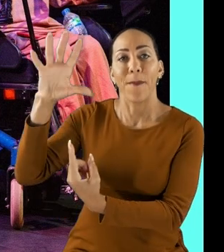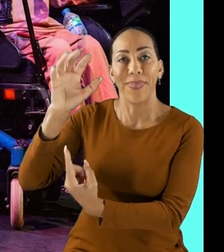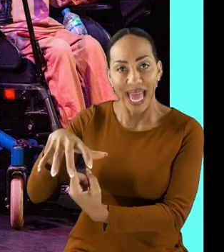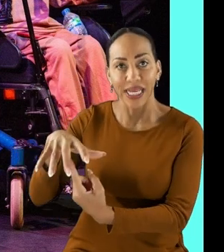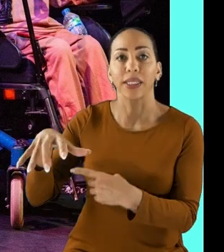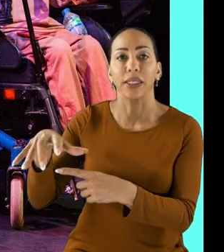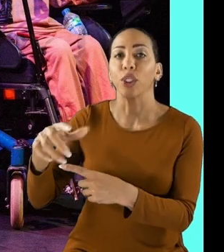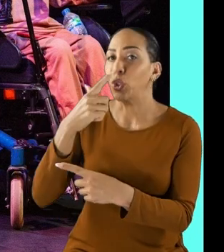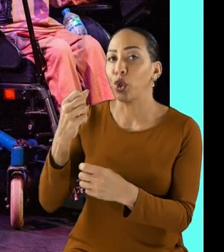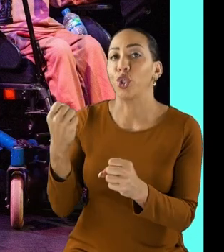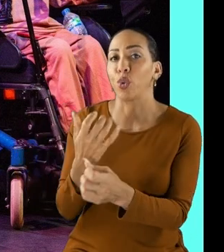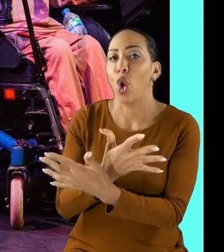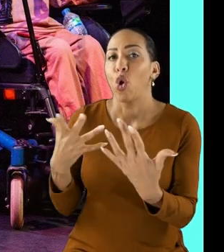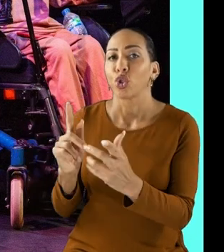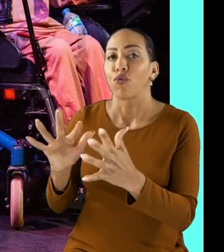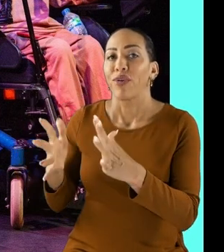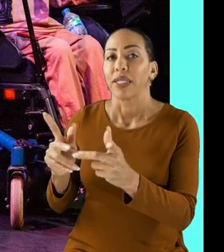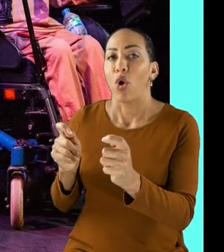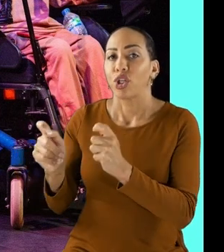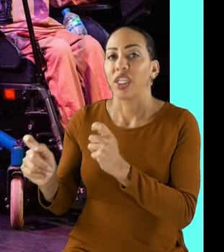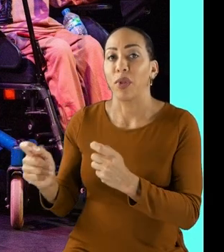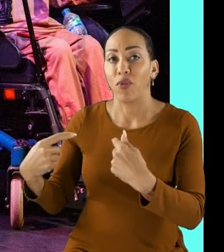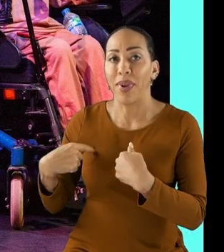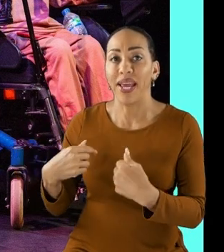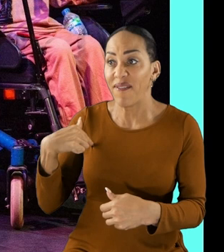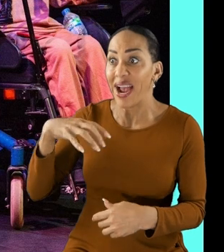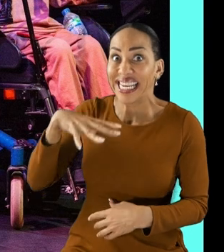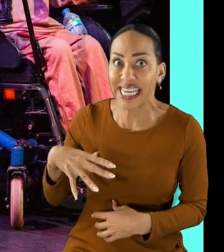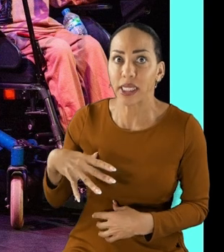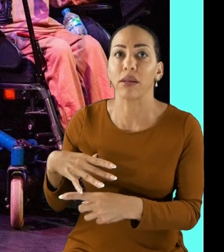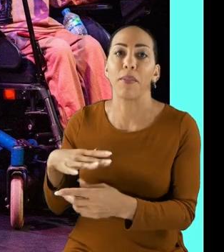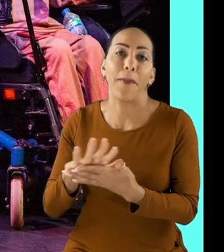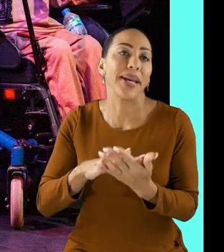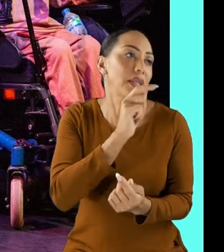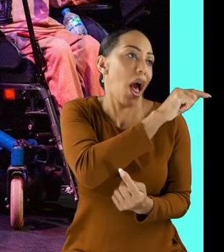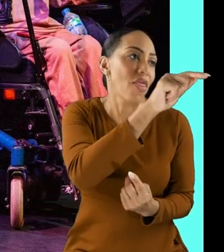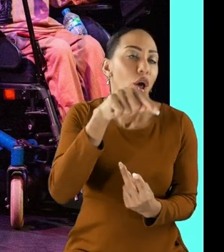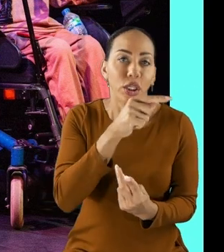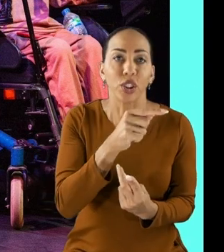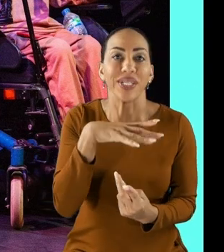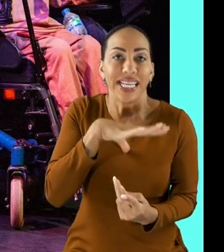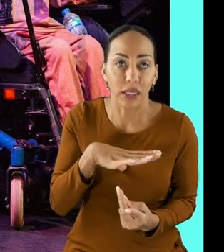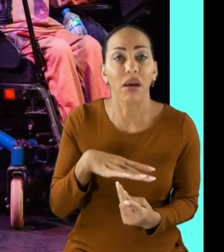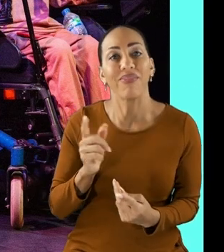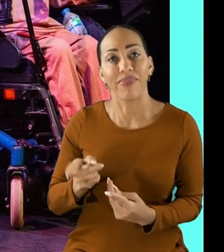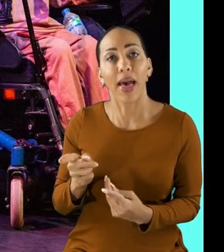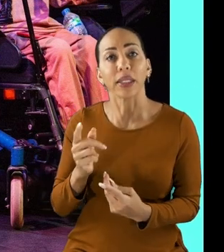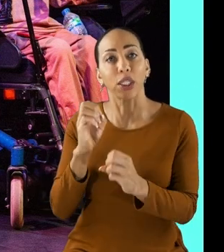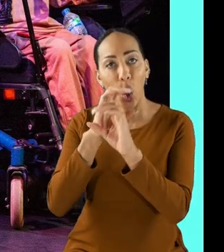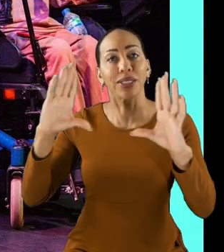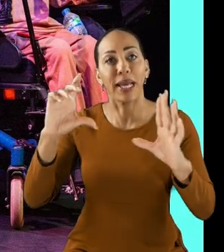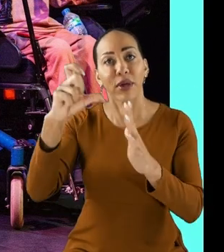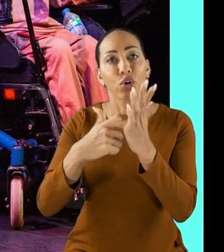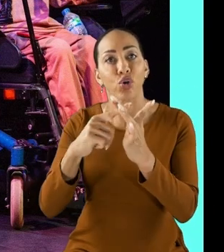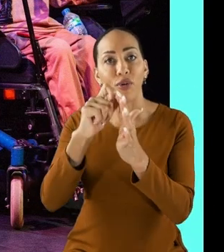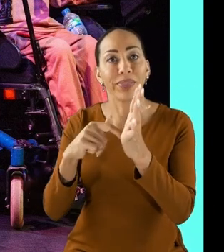other people would need them as well. And that's where CRIPtic came from. The idea that if I'm trying to create these